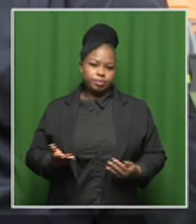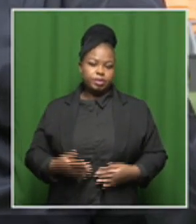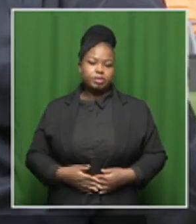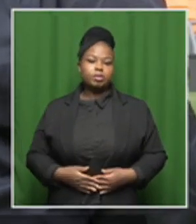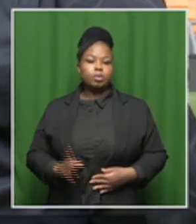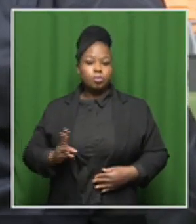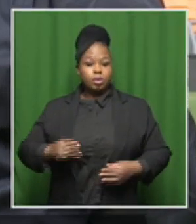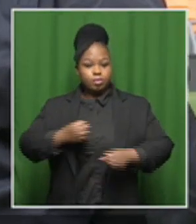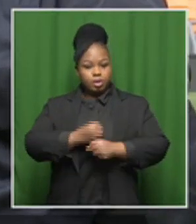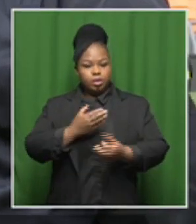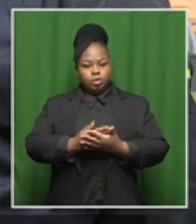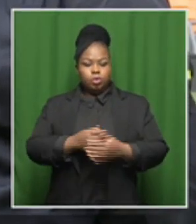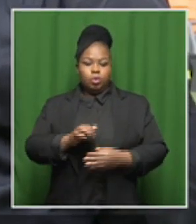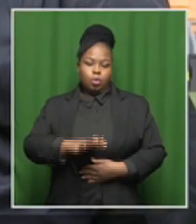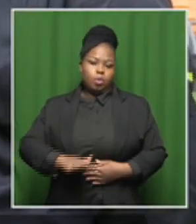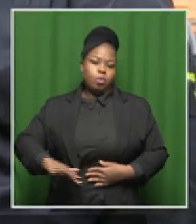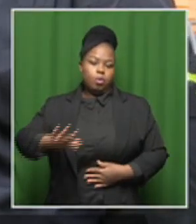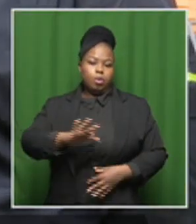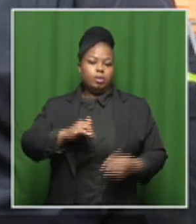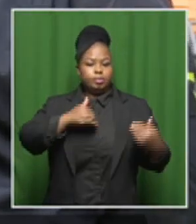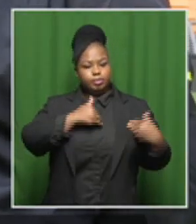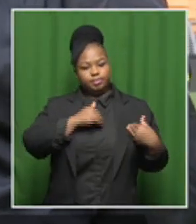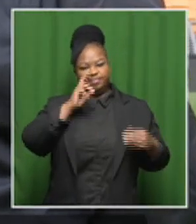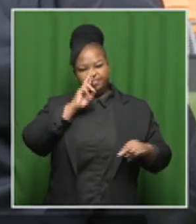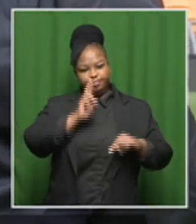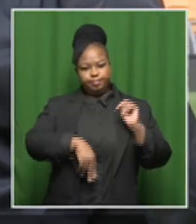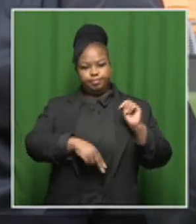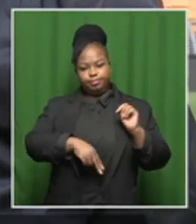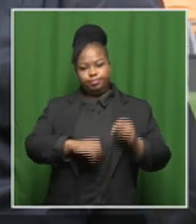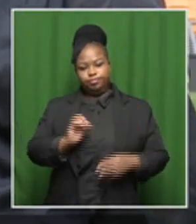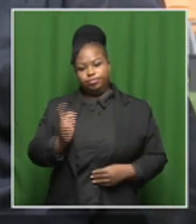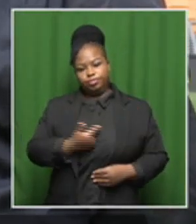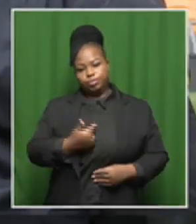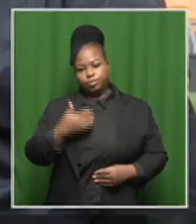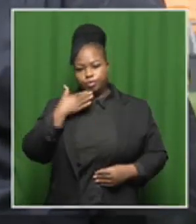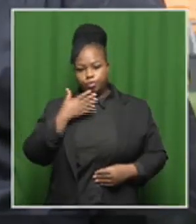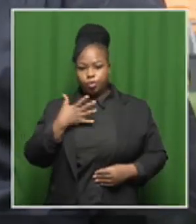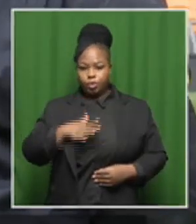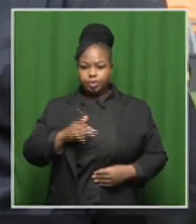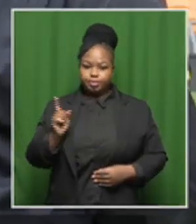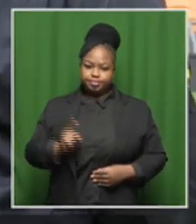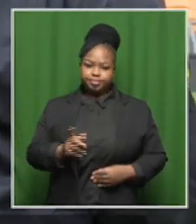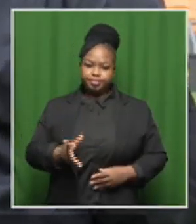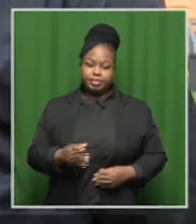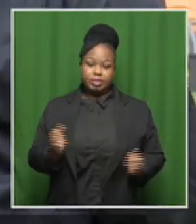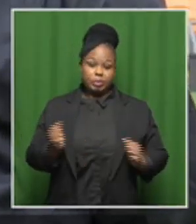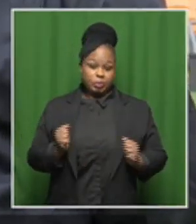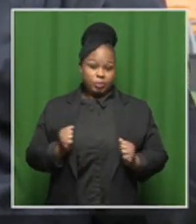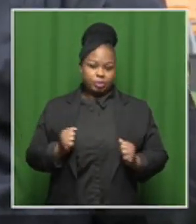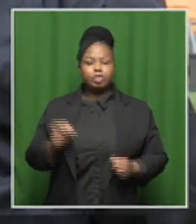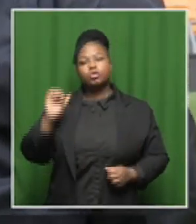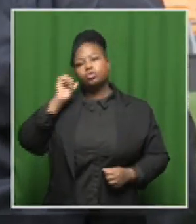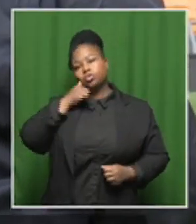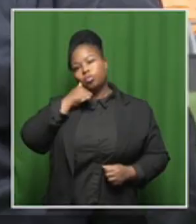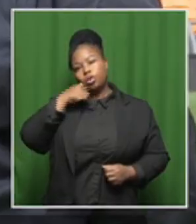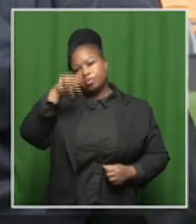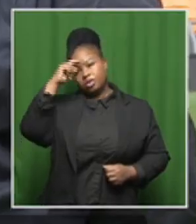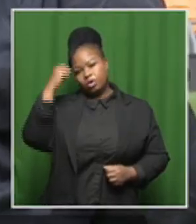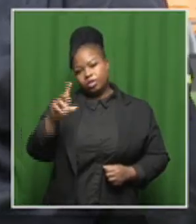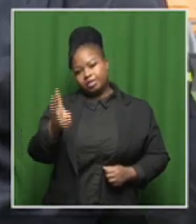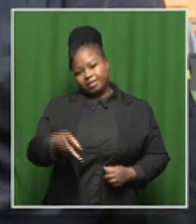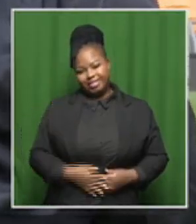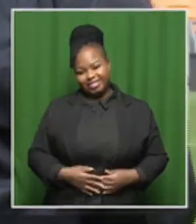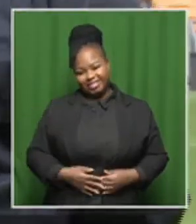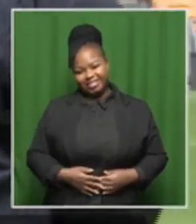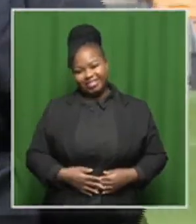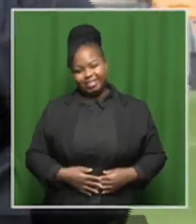to ensure the safety and fun for the fans that wants to be here. It's cold now. Tomorrow it's going to be pumping. Yeah, we'll heat it up